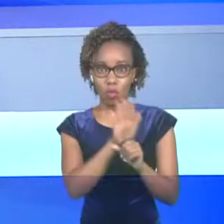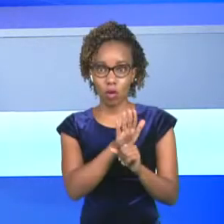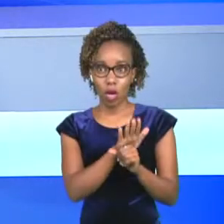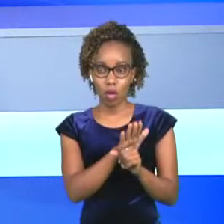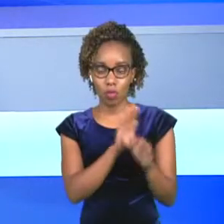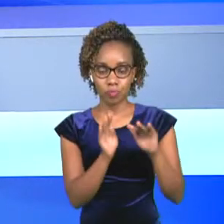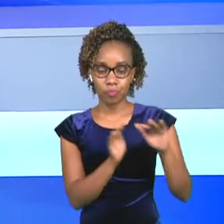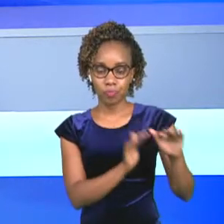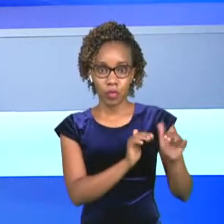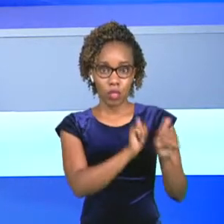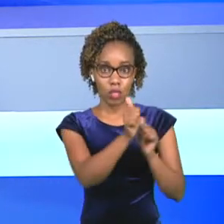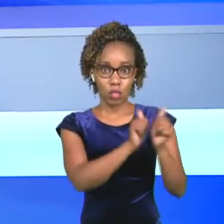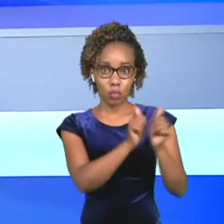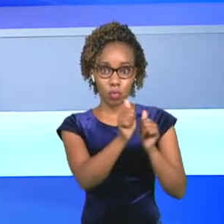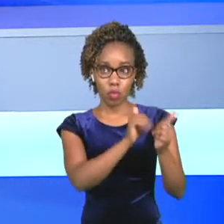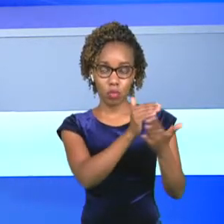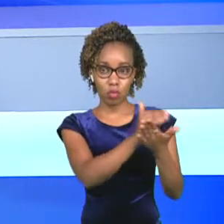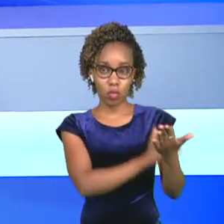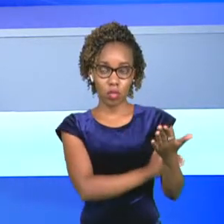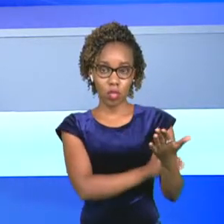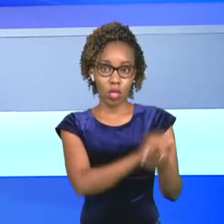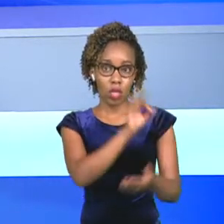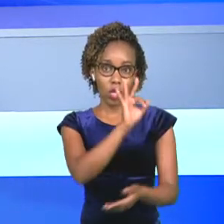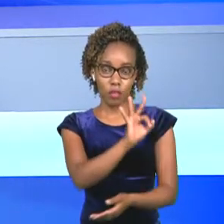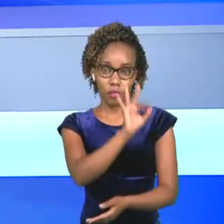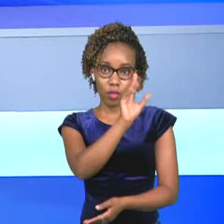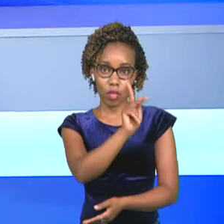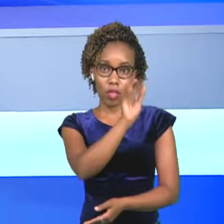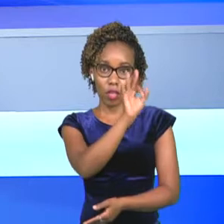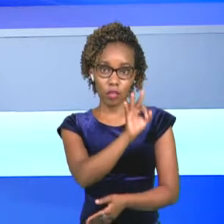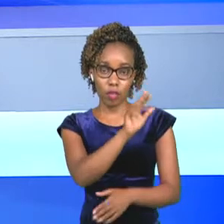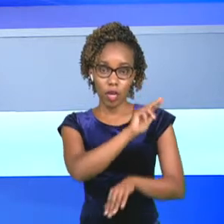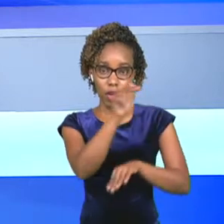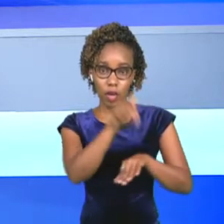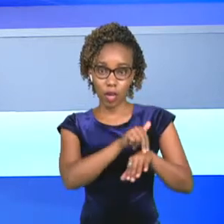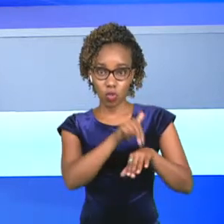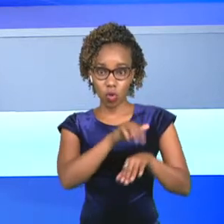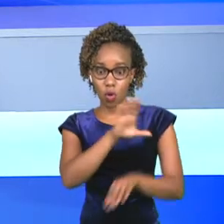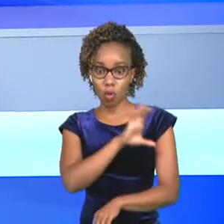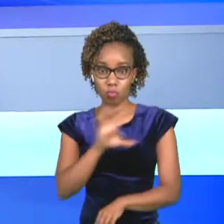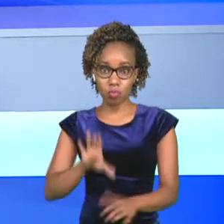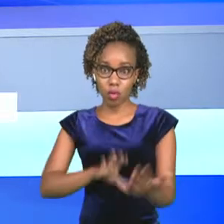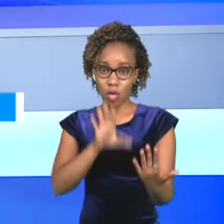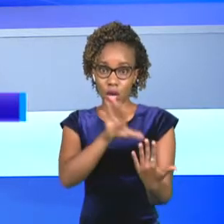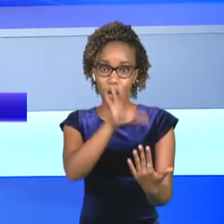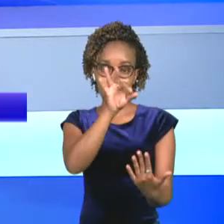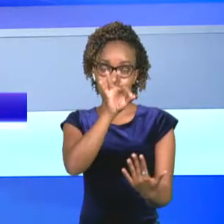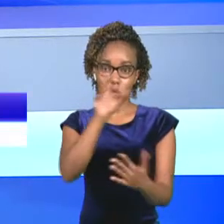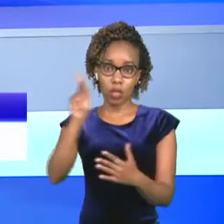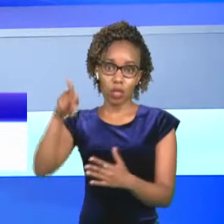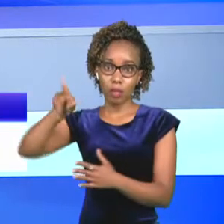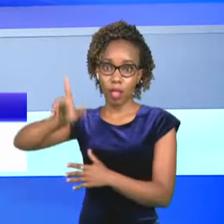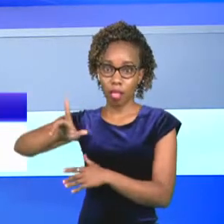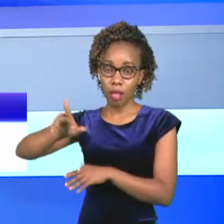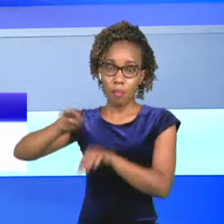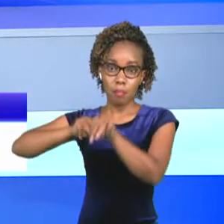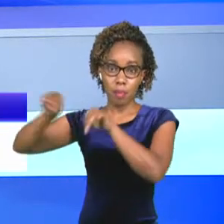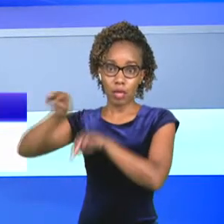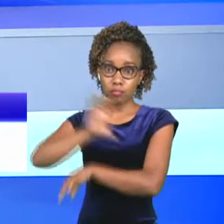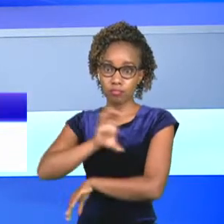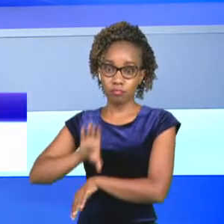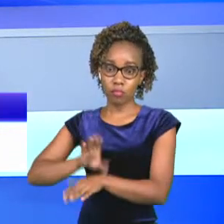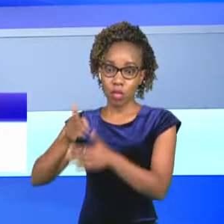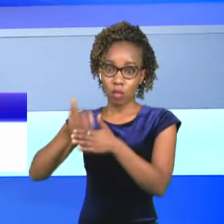From the sports desk. The Football Kenya Federation National Executive Committee has appointed a Premier League Management Committee ahead